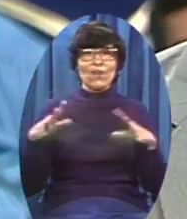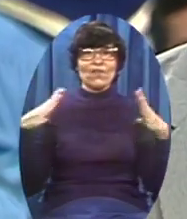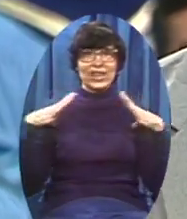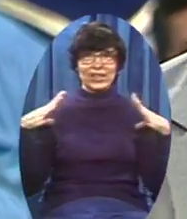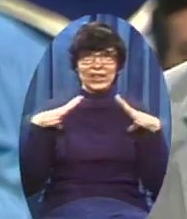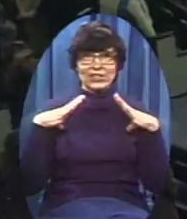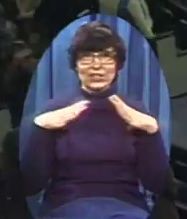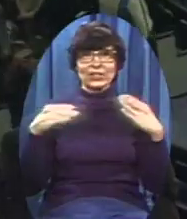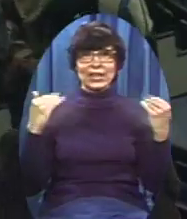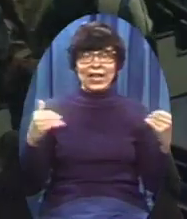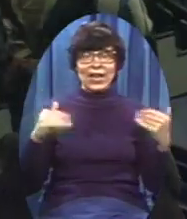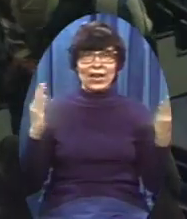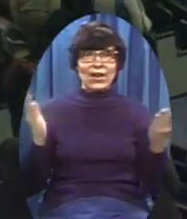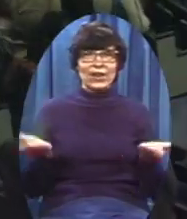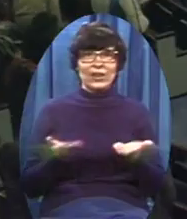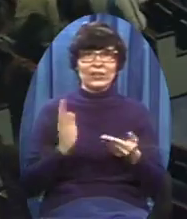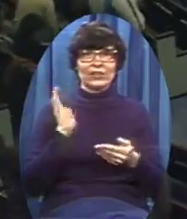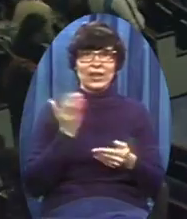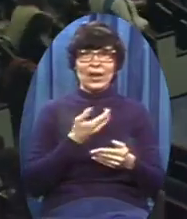Thank you. You may be seated.